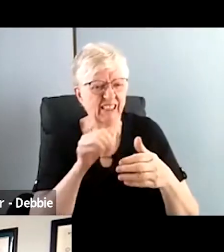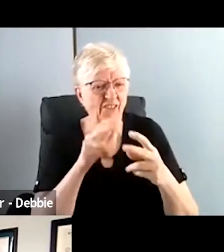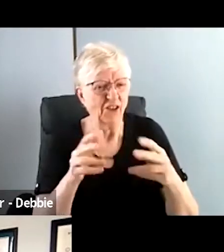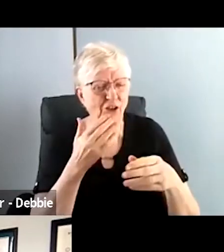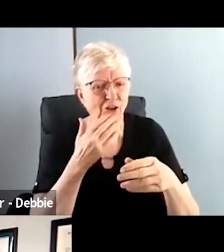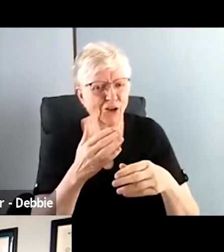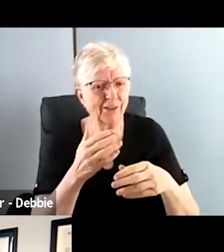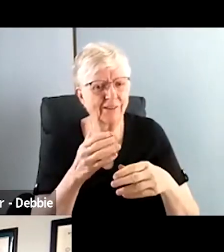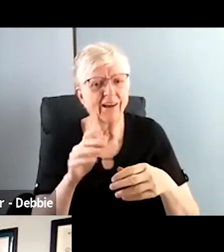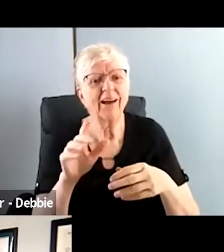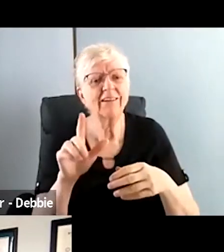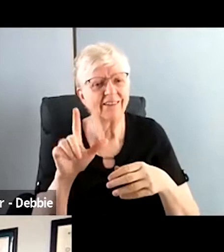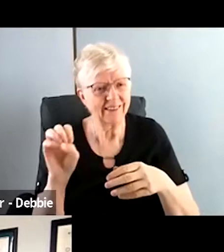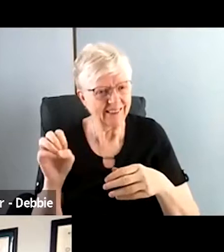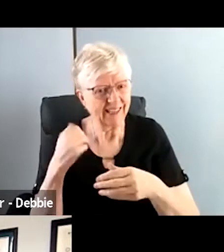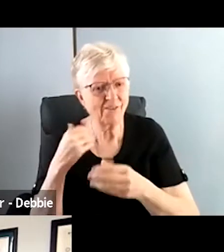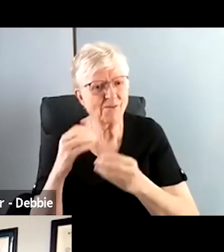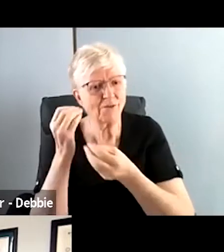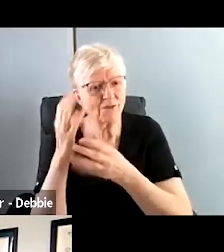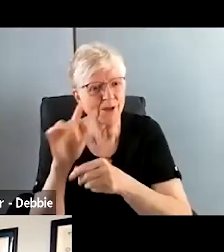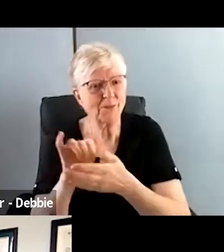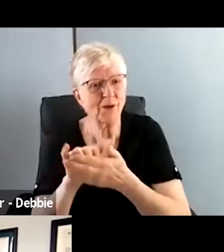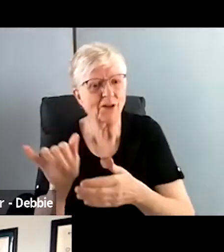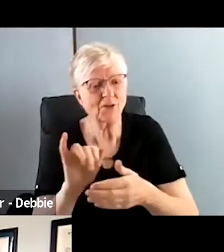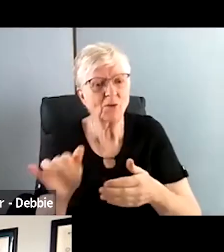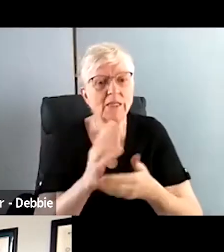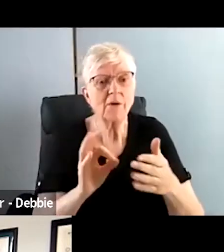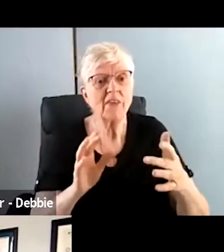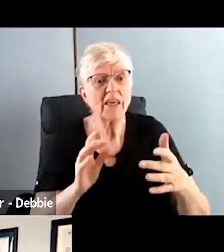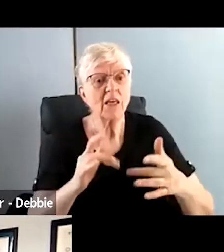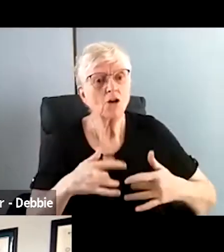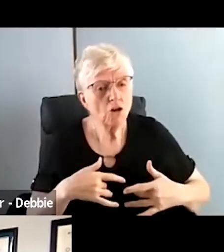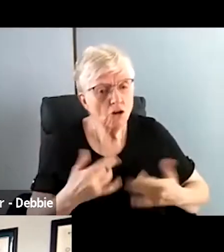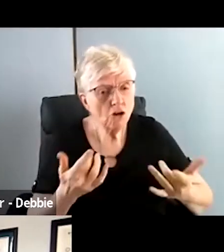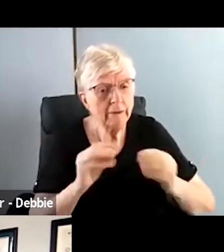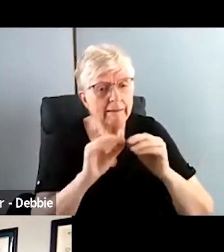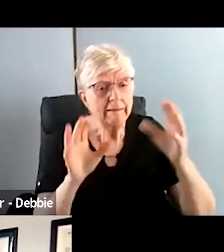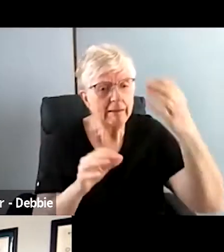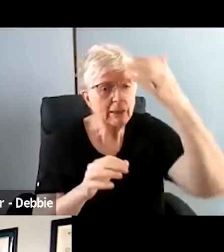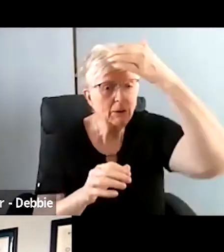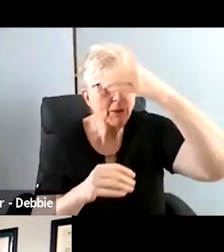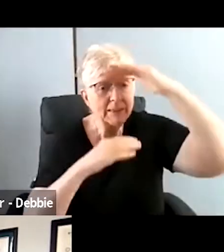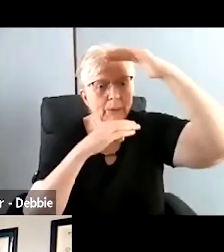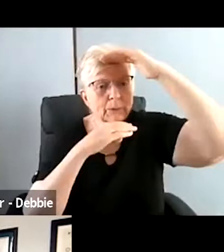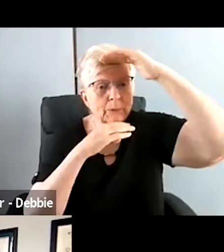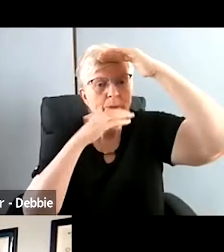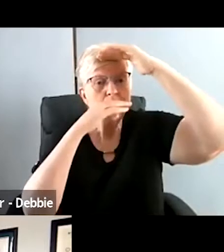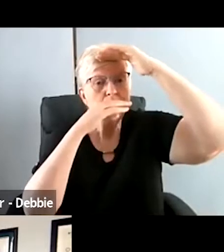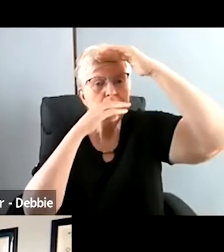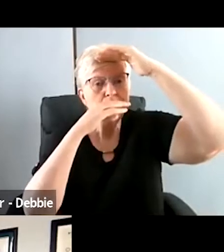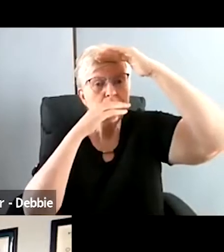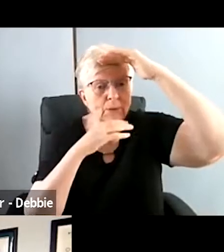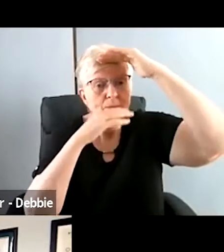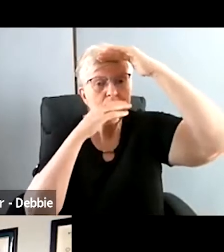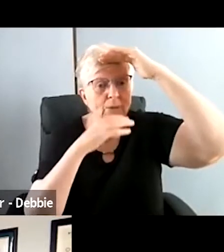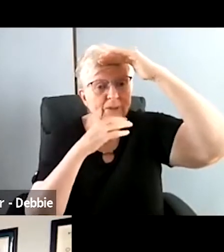Lee has some information too. So some of the early clear masks weren't actually occluding. So